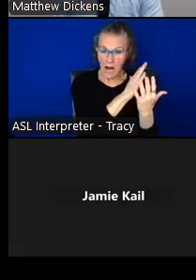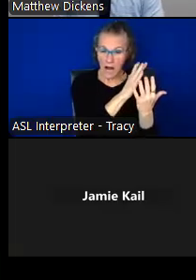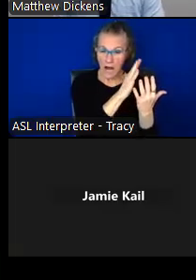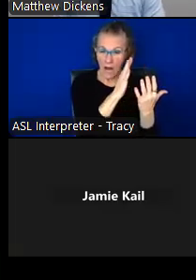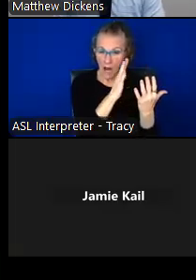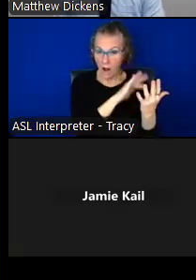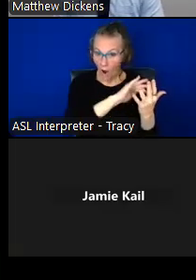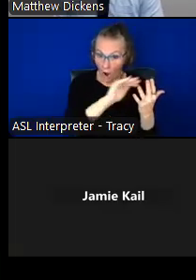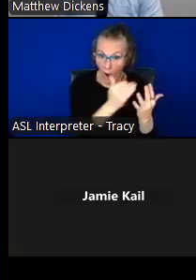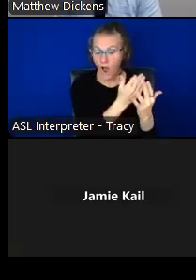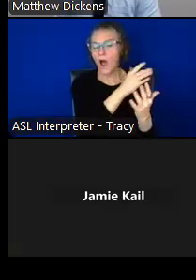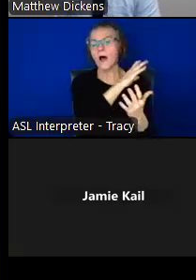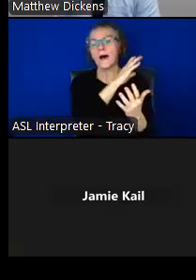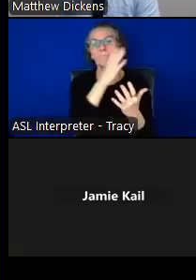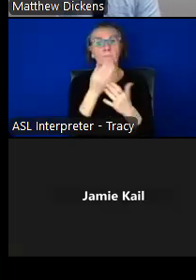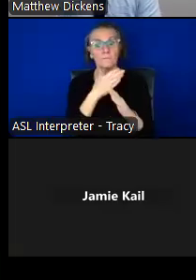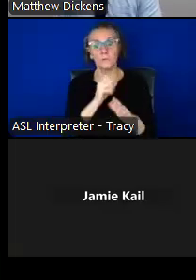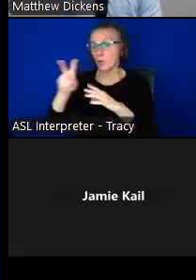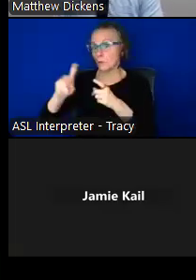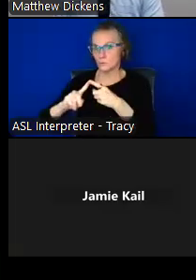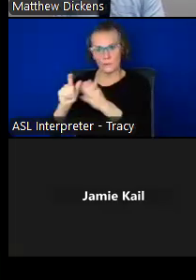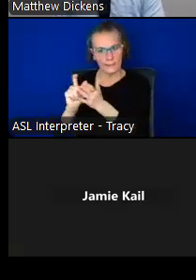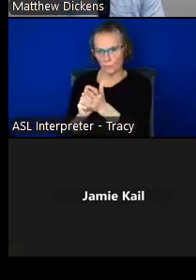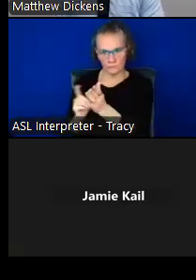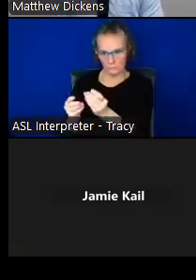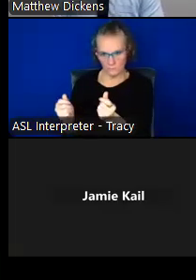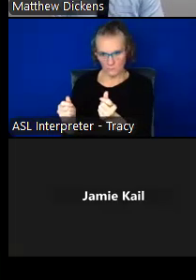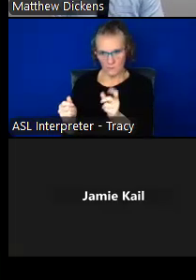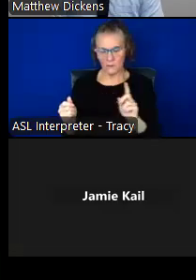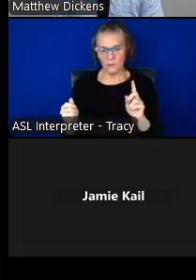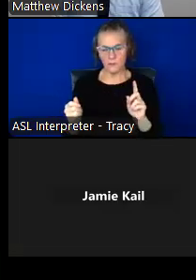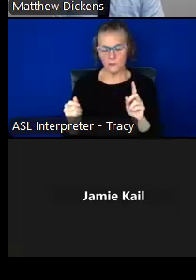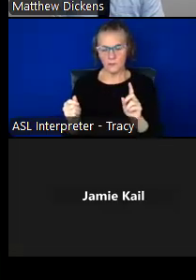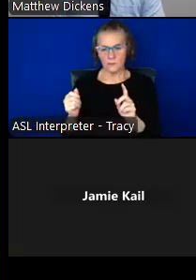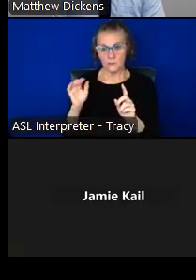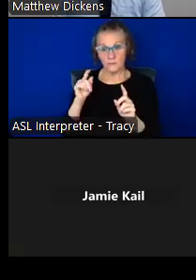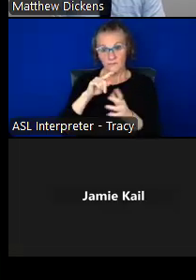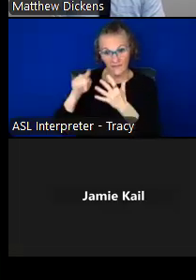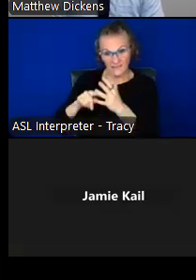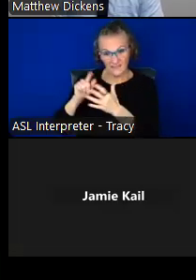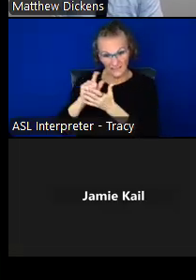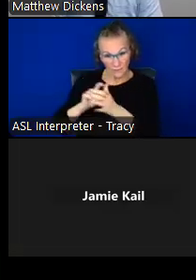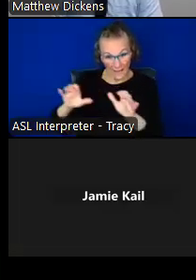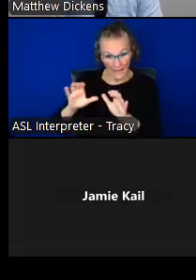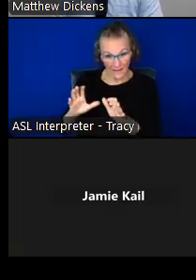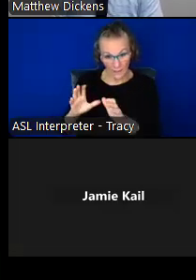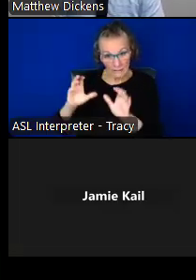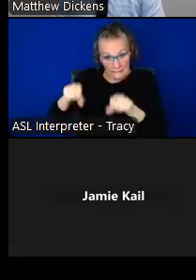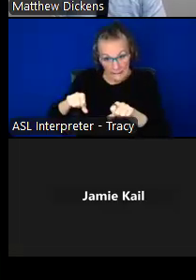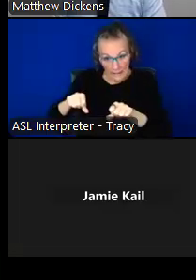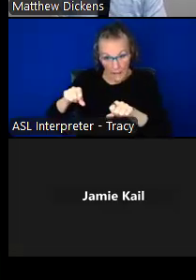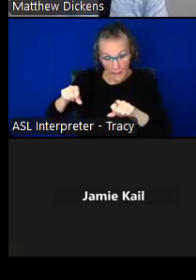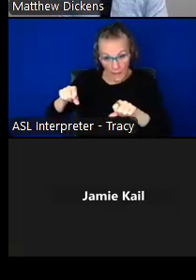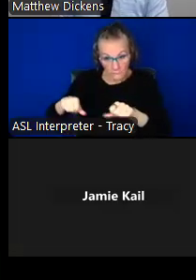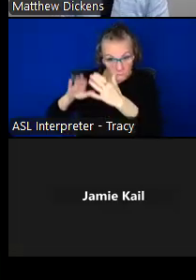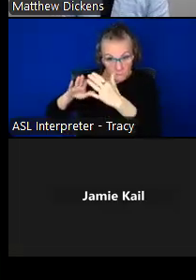possible before seeking a legal remedy. Our legal actions that we are authorized to take, it's